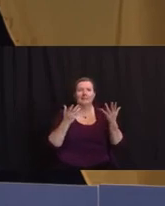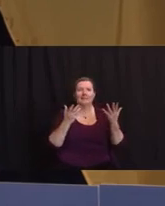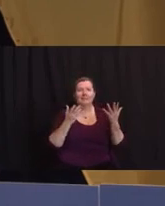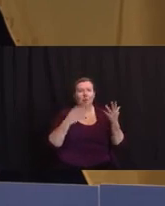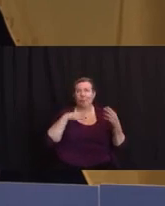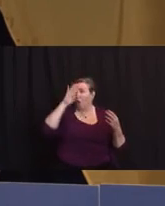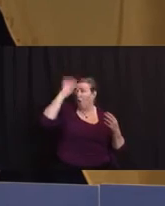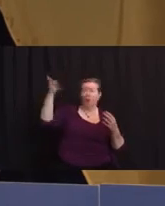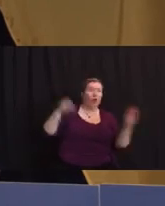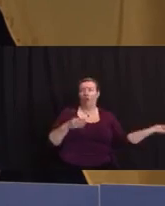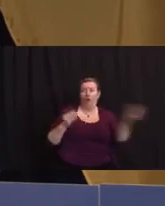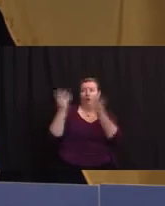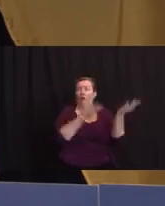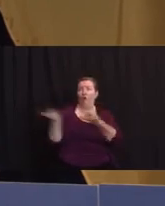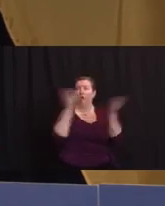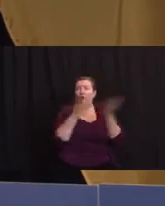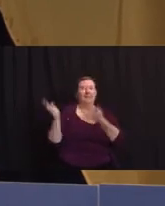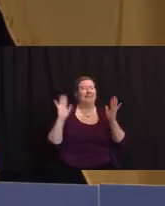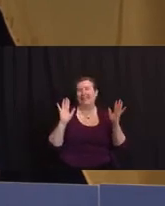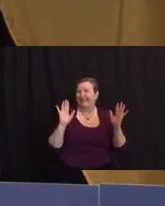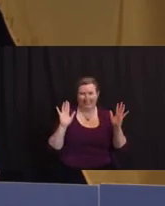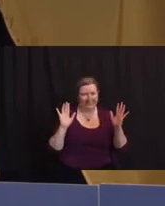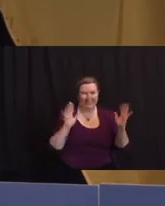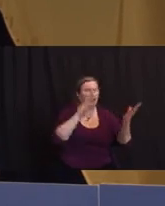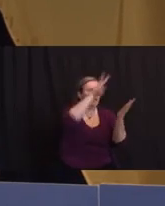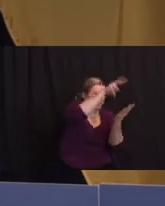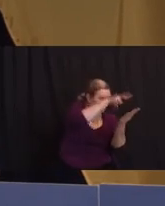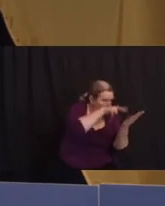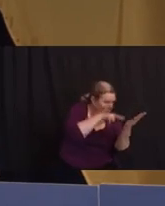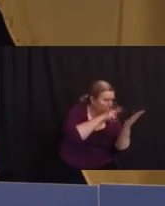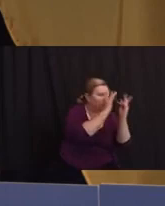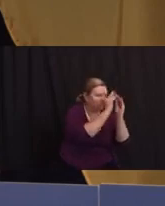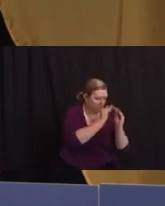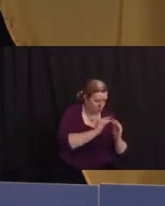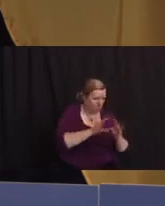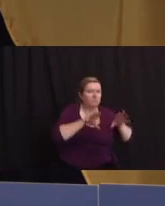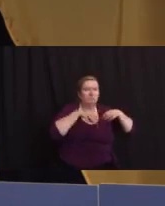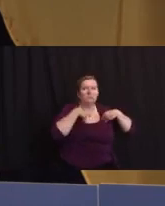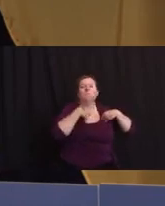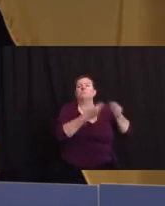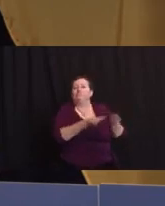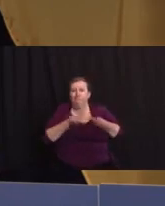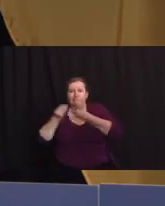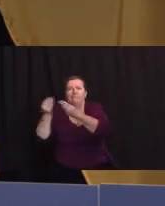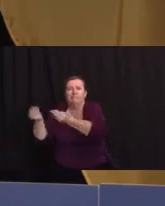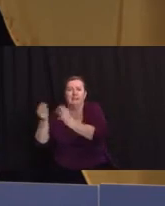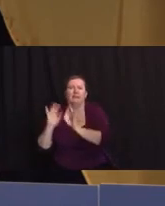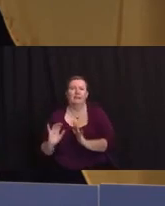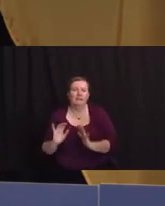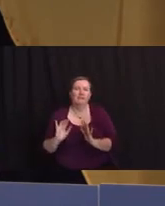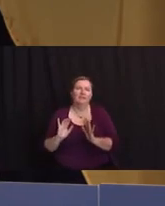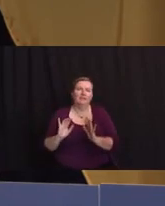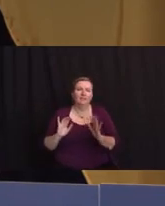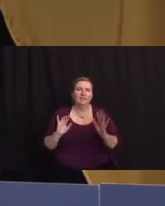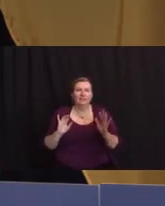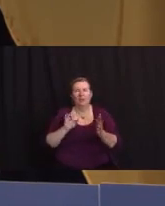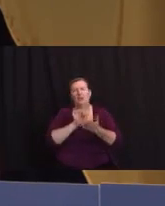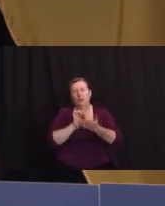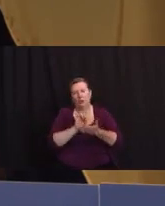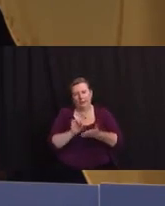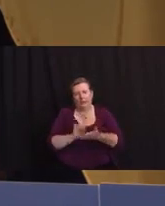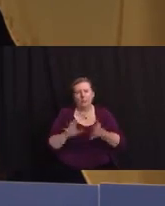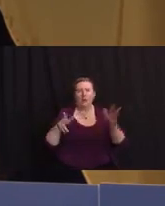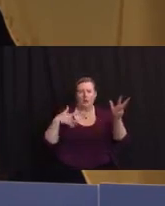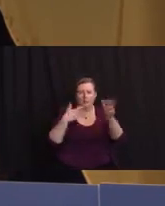other data, and it is, of course, subject to change as new data comes in. But every week should be very